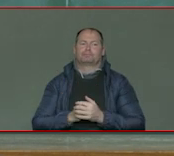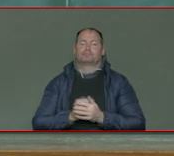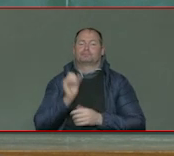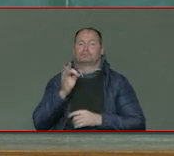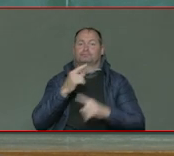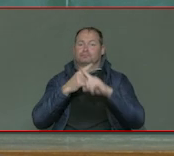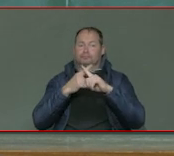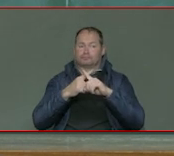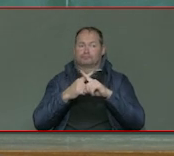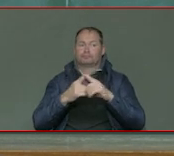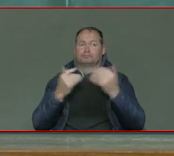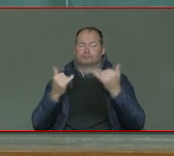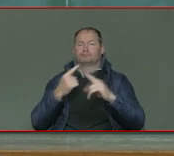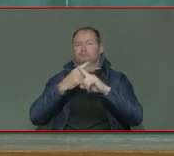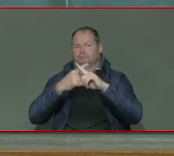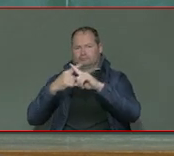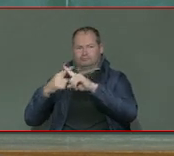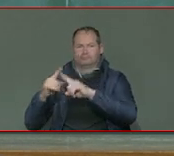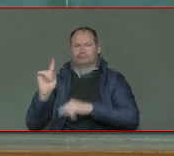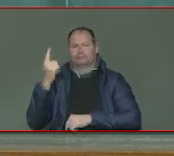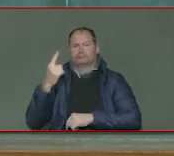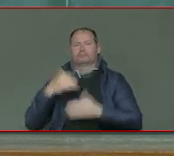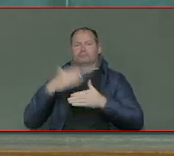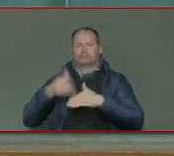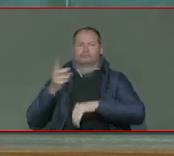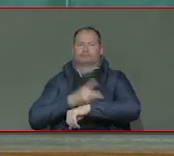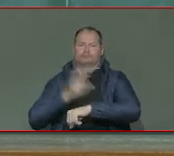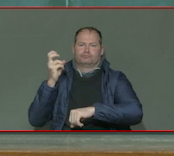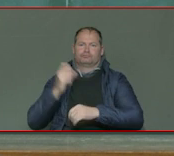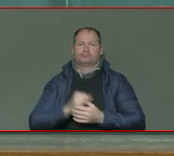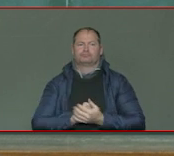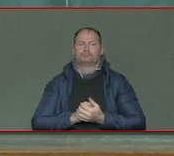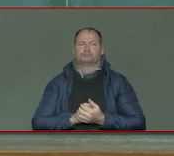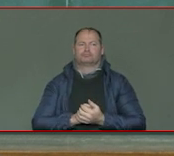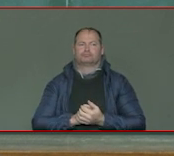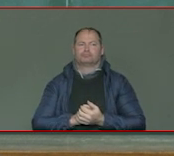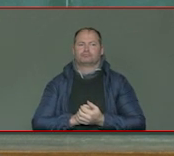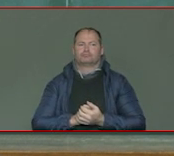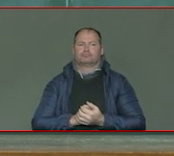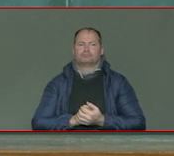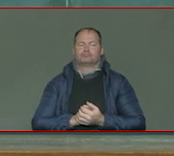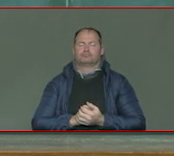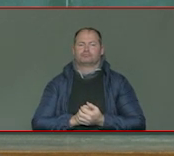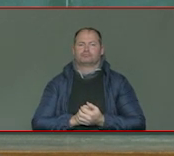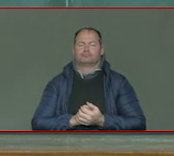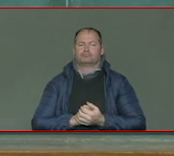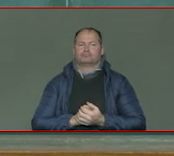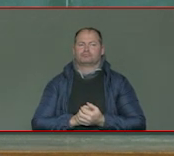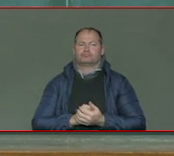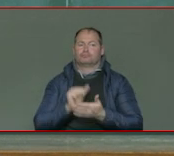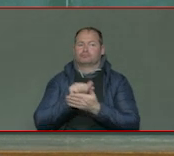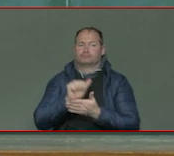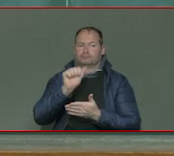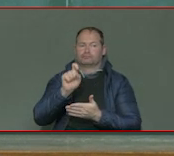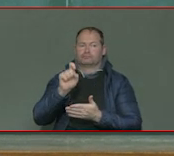multiplication, multiply out before you differentiate. So this here becomes 16x squared. This here becomes